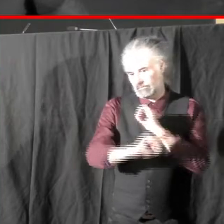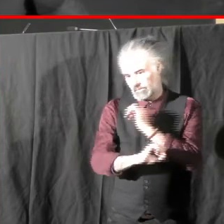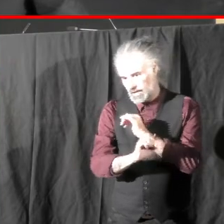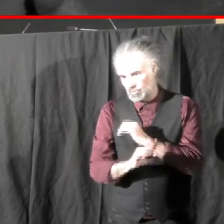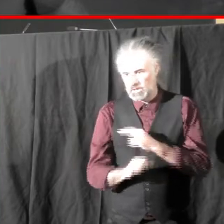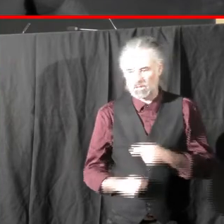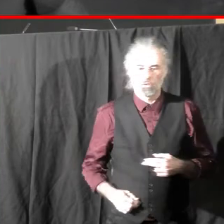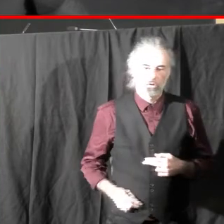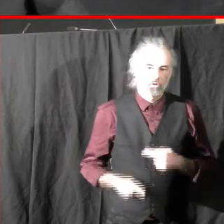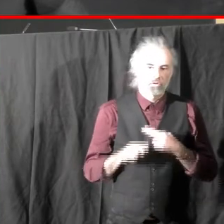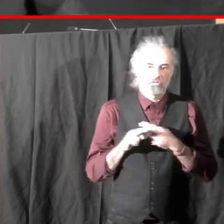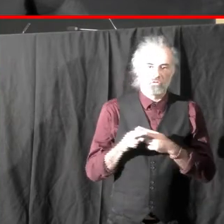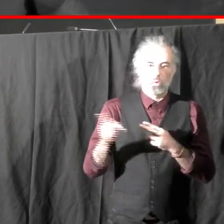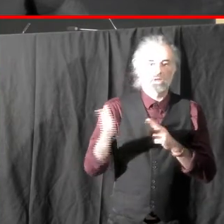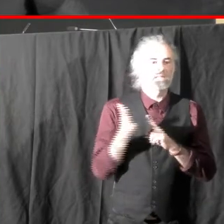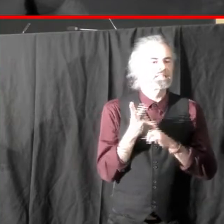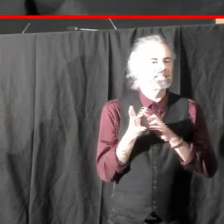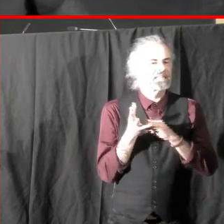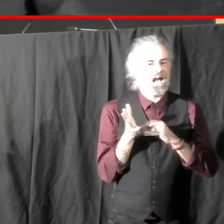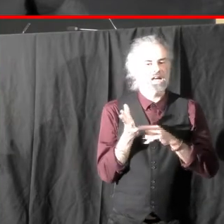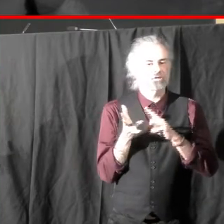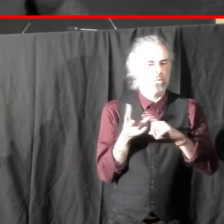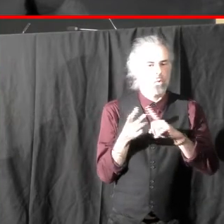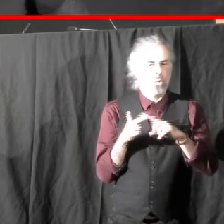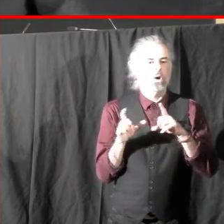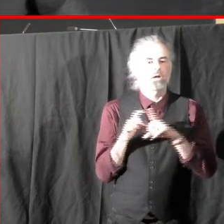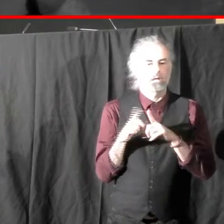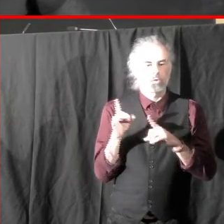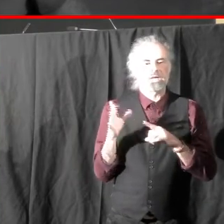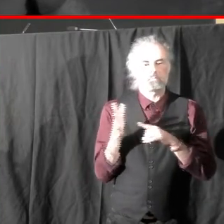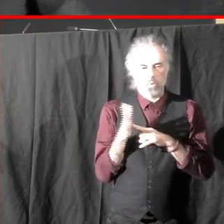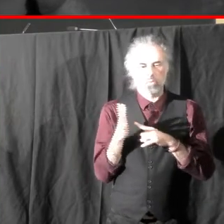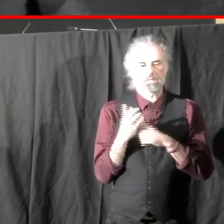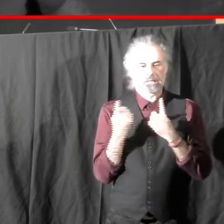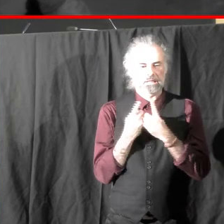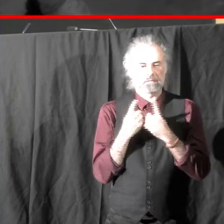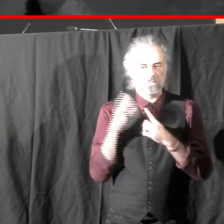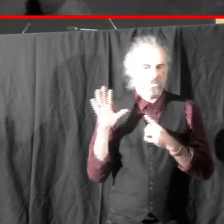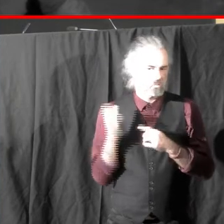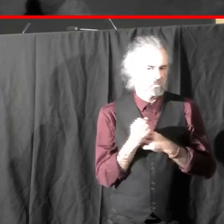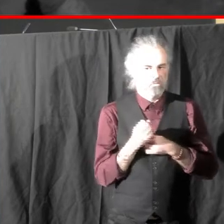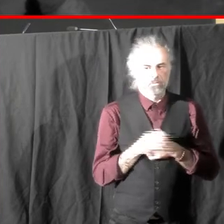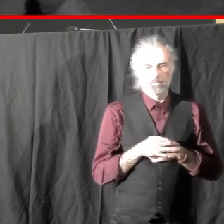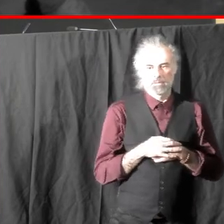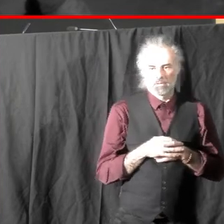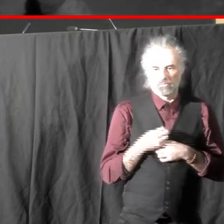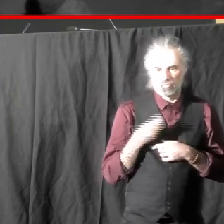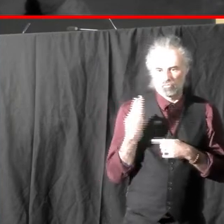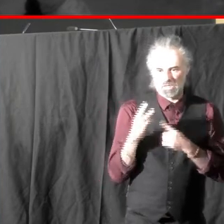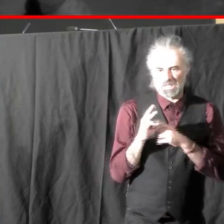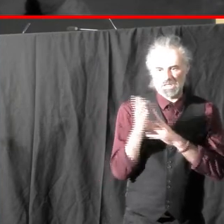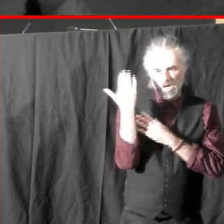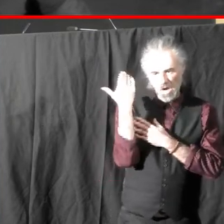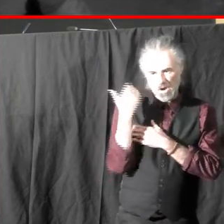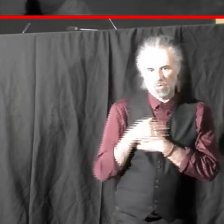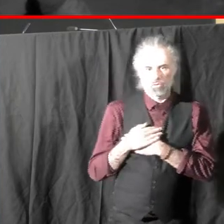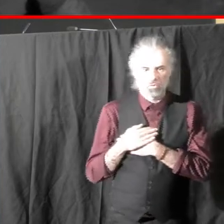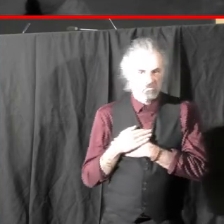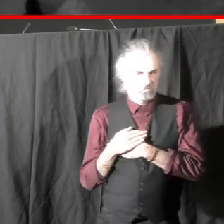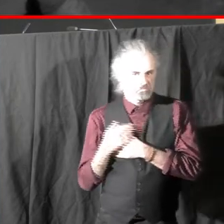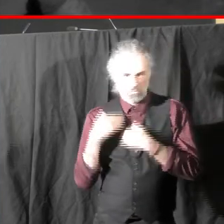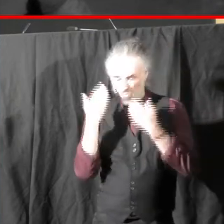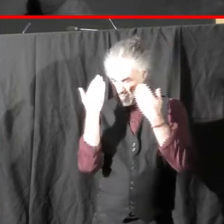for nastoids. That is the important thing. You know, even if there were some 3 years ago, and we'll really never